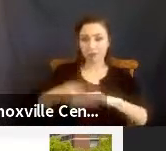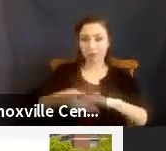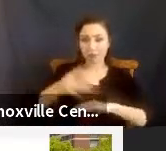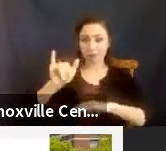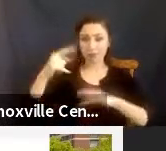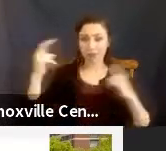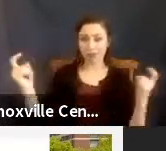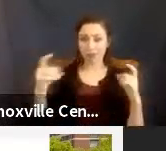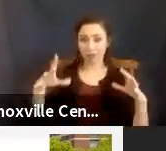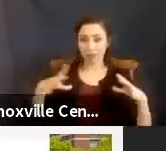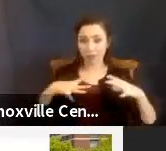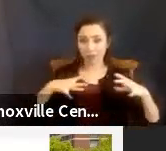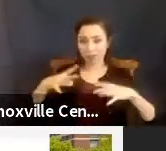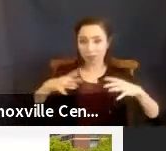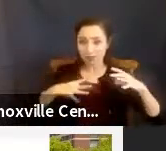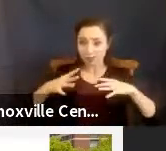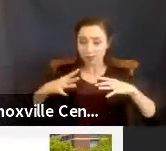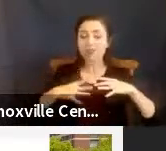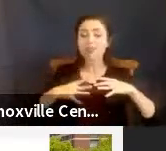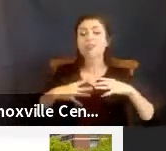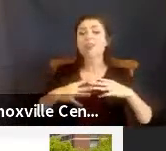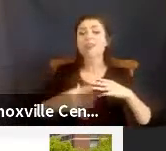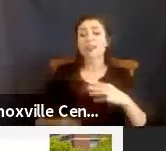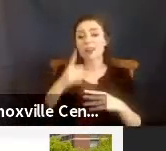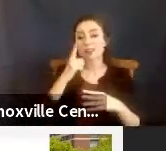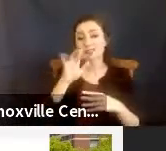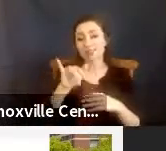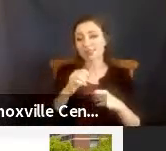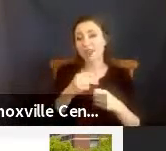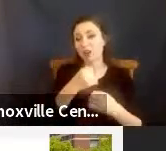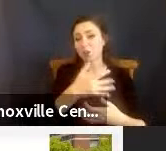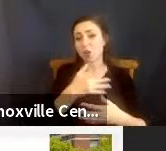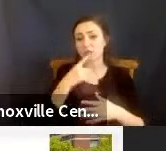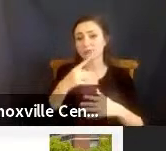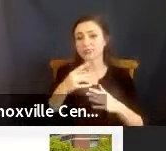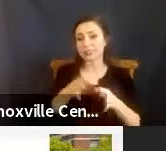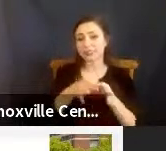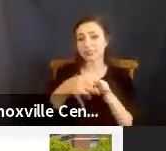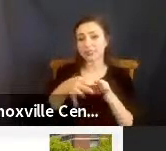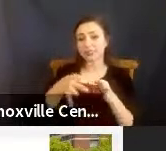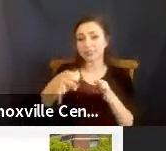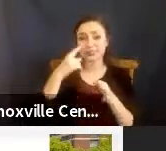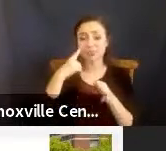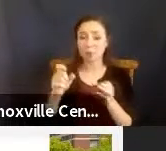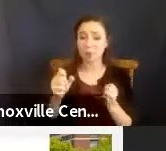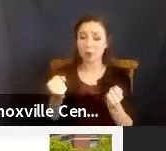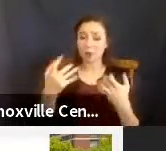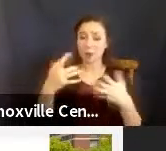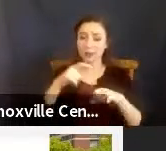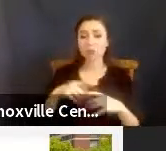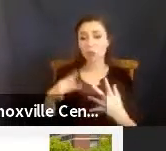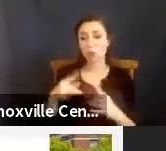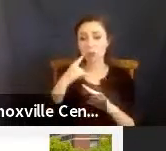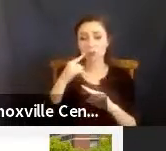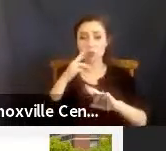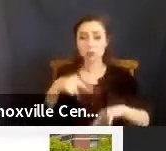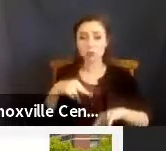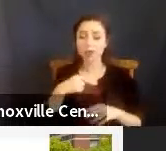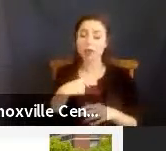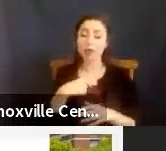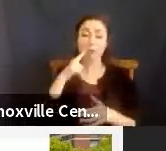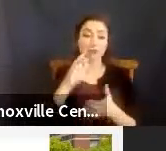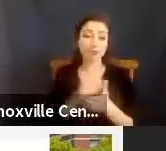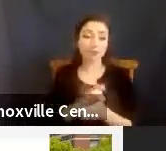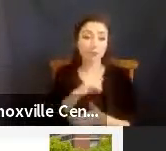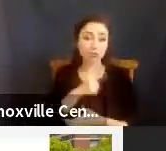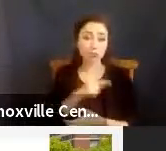holiday probably caused us some delay in turnaround times. That's what we believe is true. I'm not sure if we've